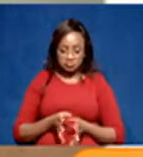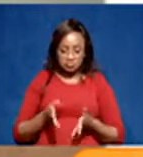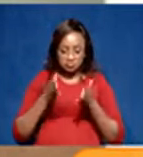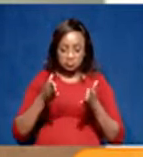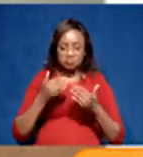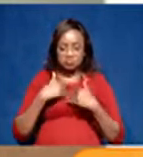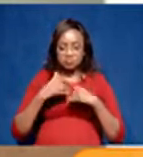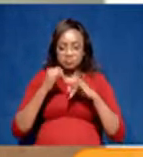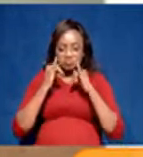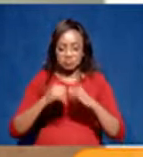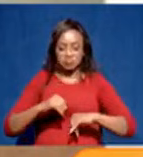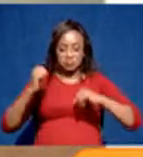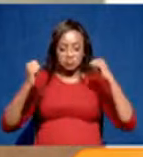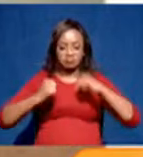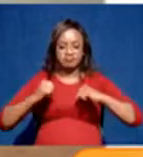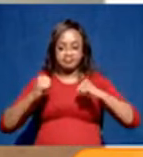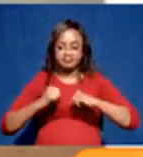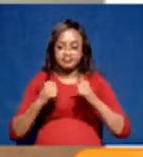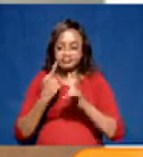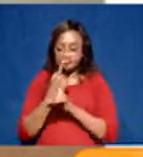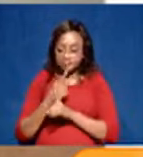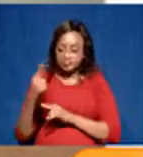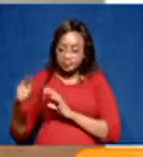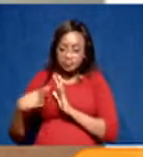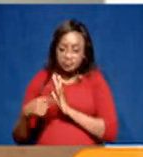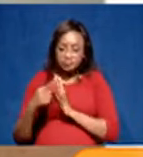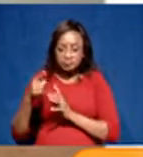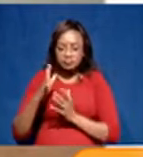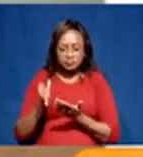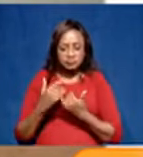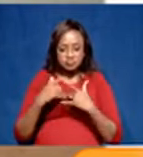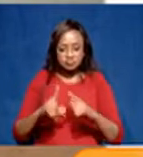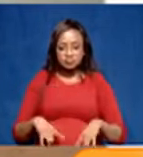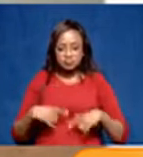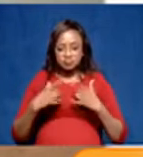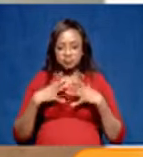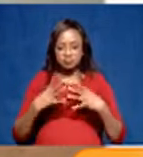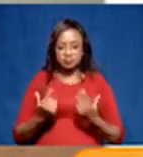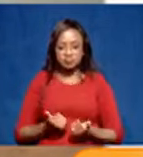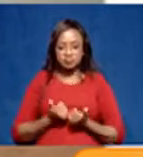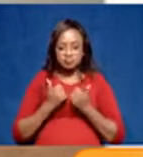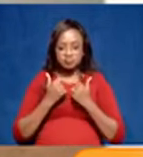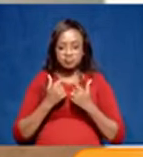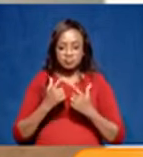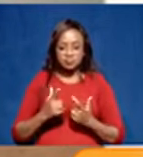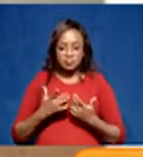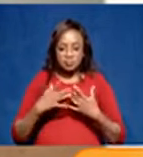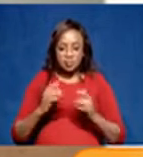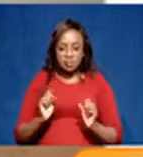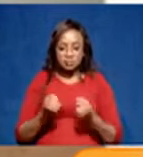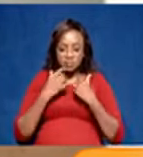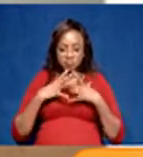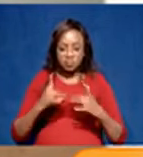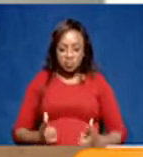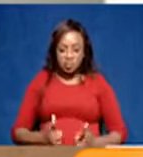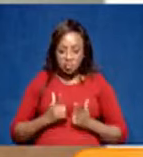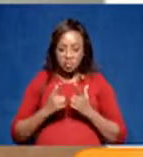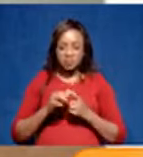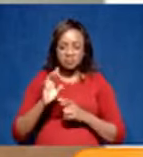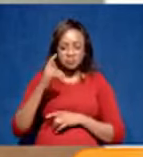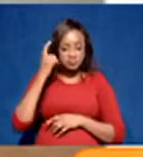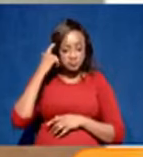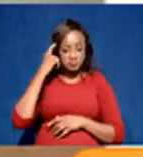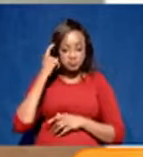those equipment are life-saving. For example, a patient who is on dialysis. As much as I have terminated the contract with the